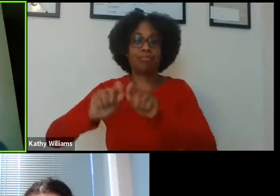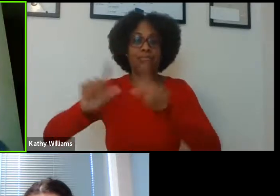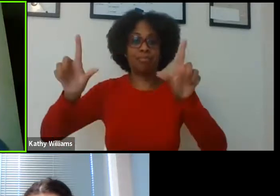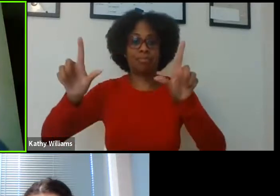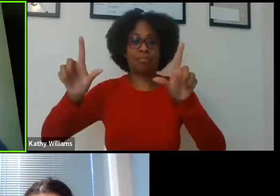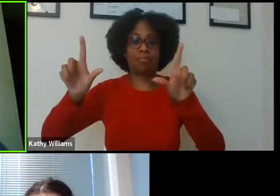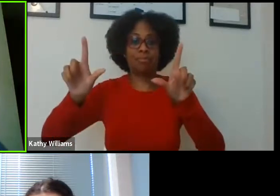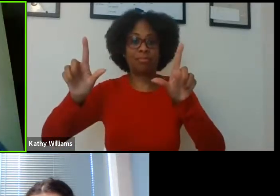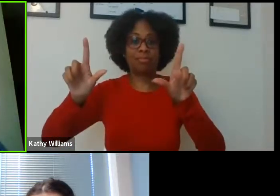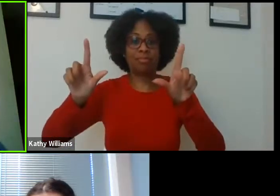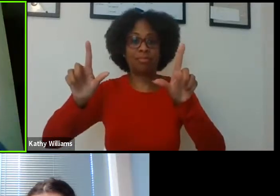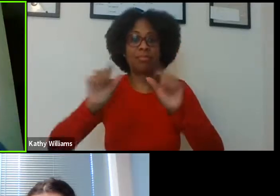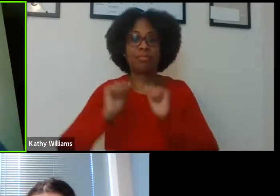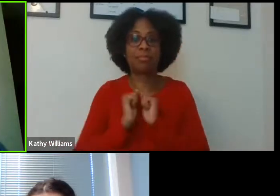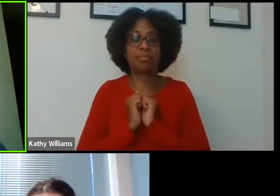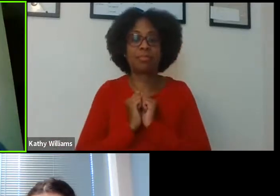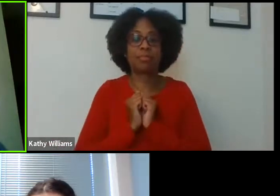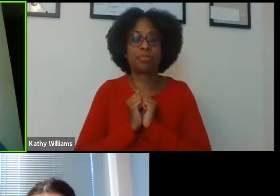back.